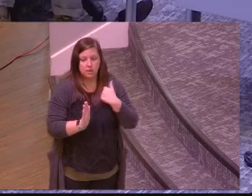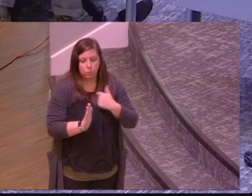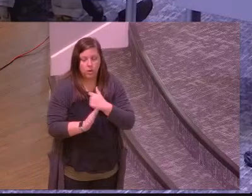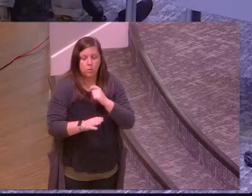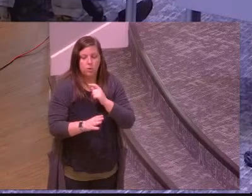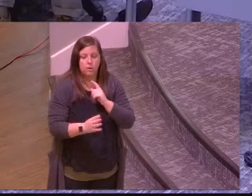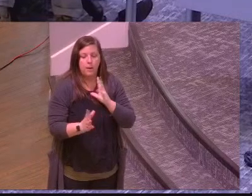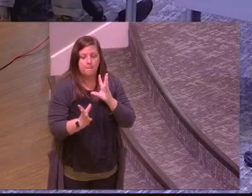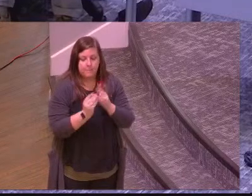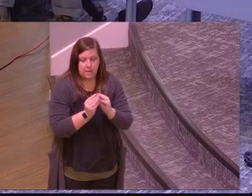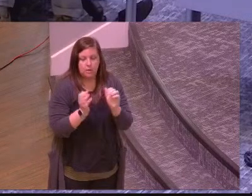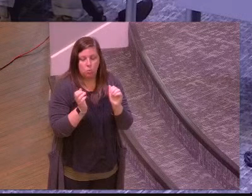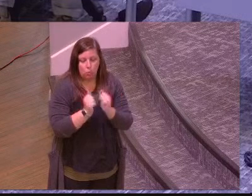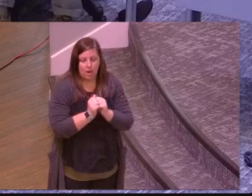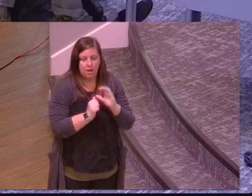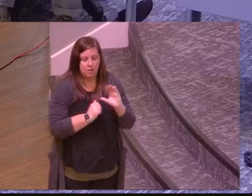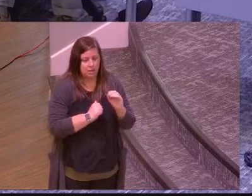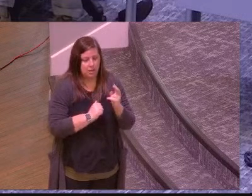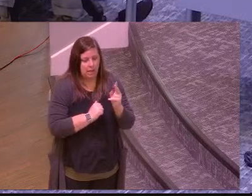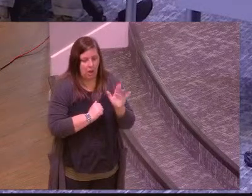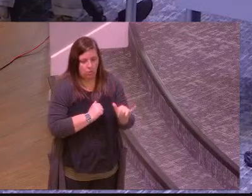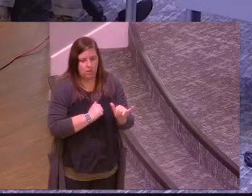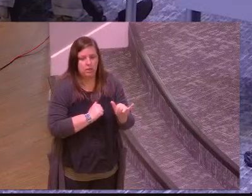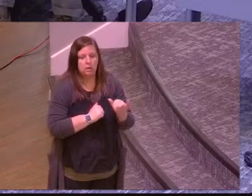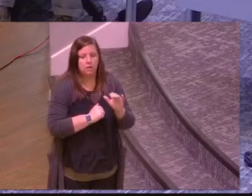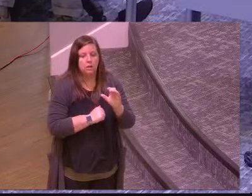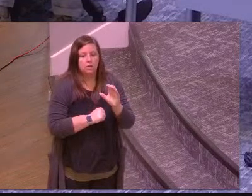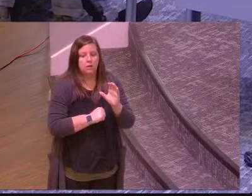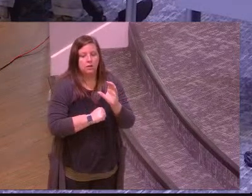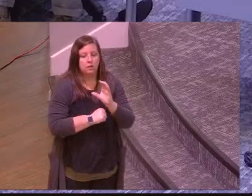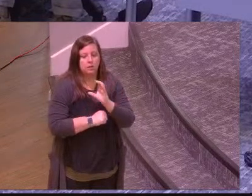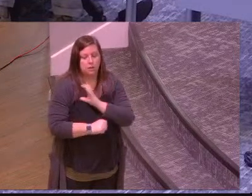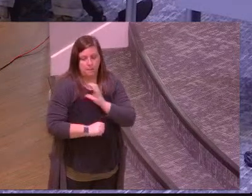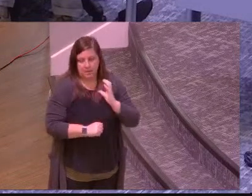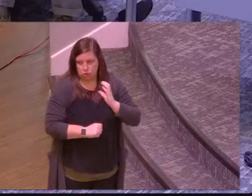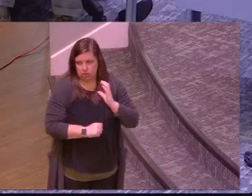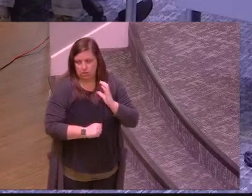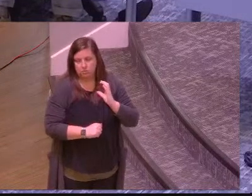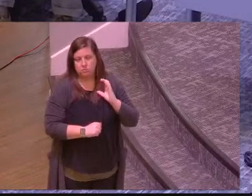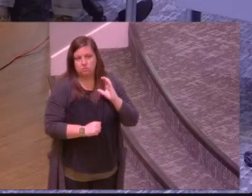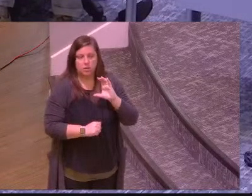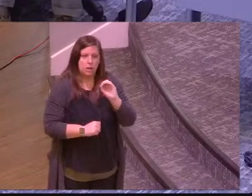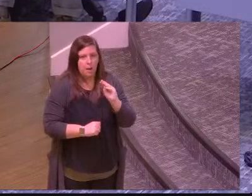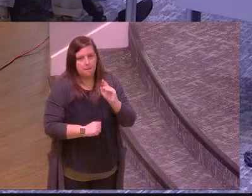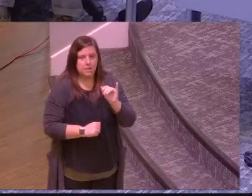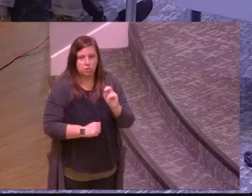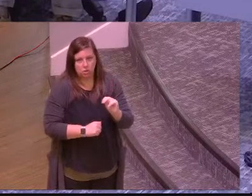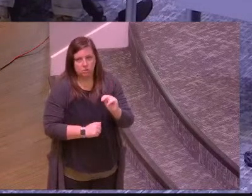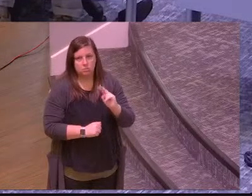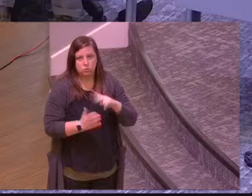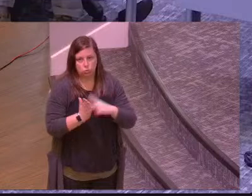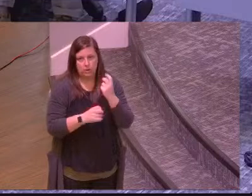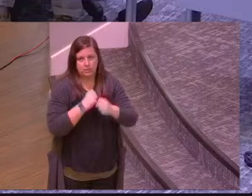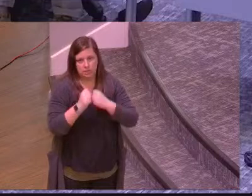year. And we also had in policy, of course, that we would meet with our legislators.